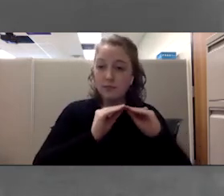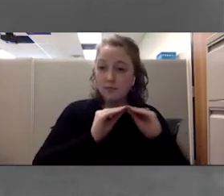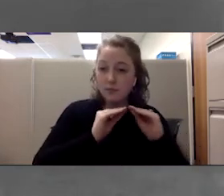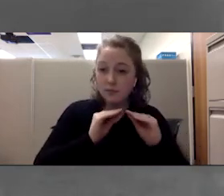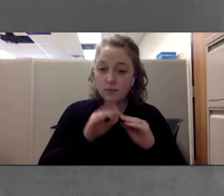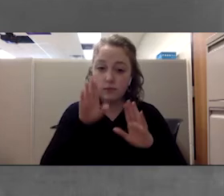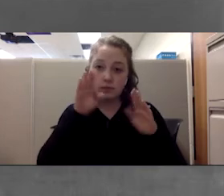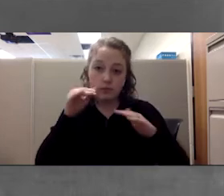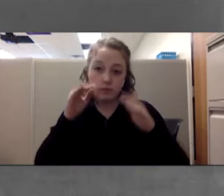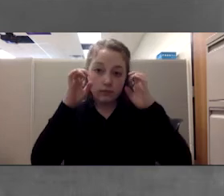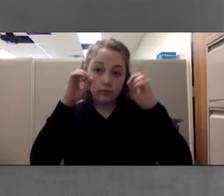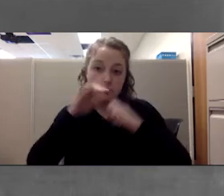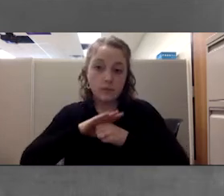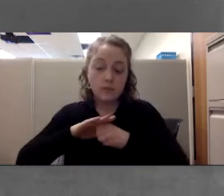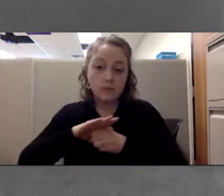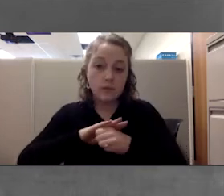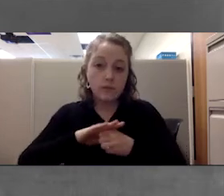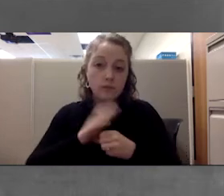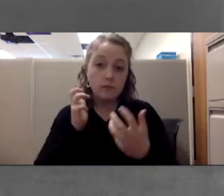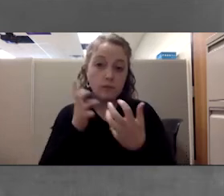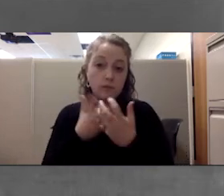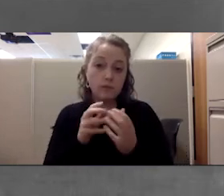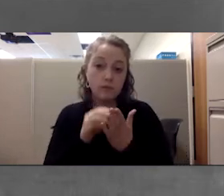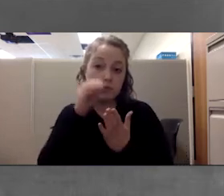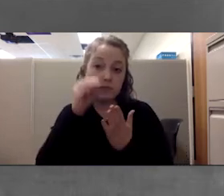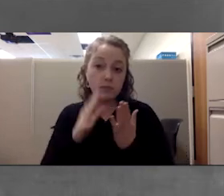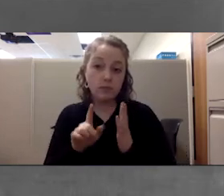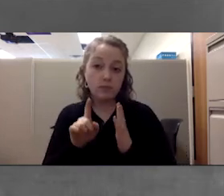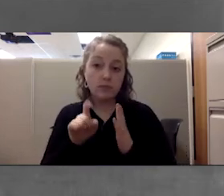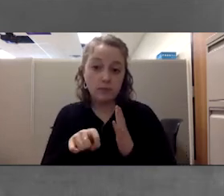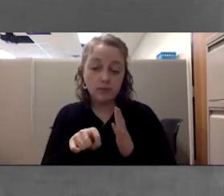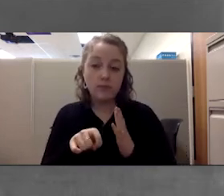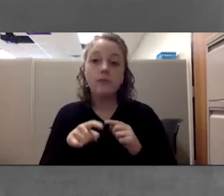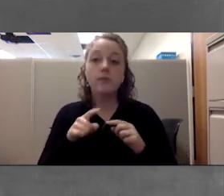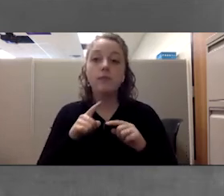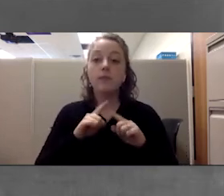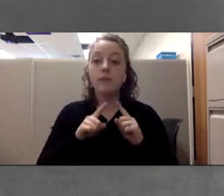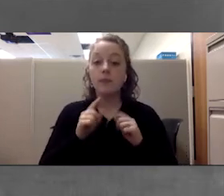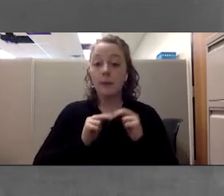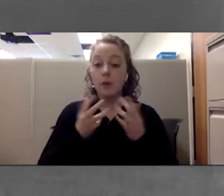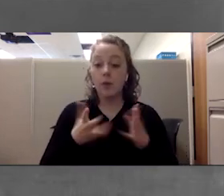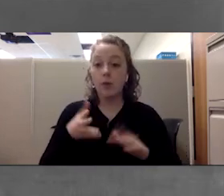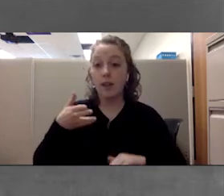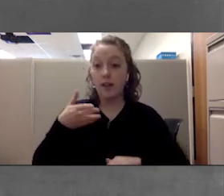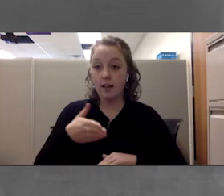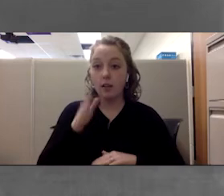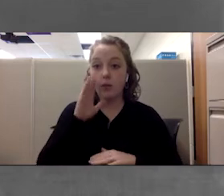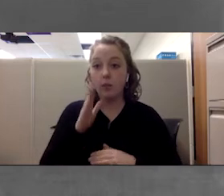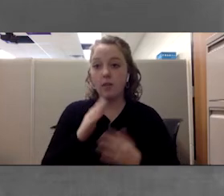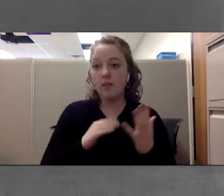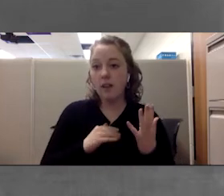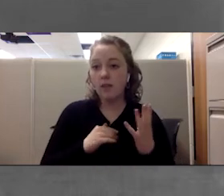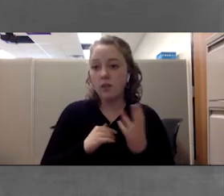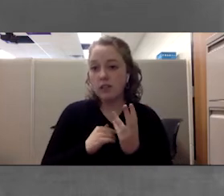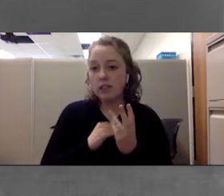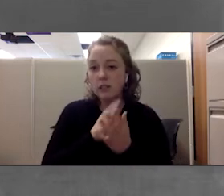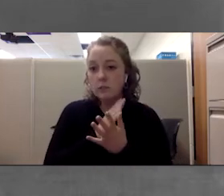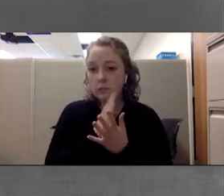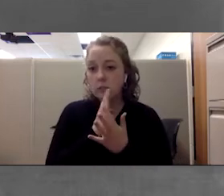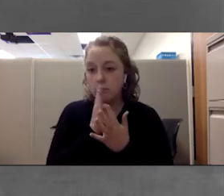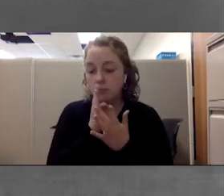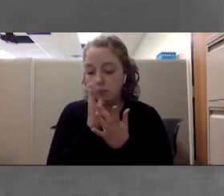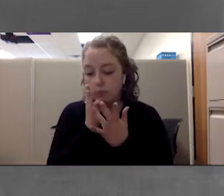appropriateness, and the general existing structures through 5 to 6 phases. What are our thoughts on